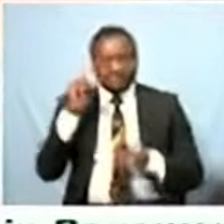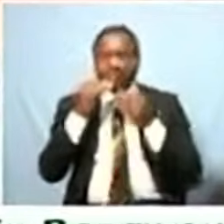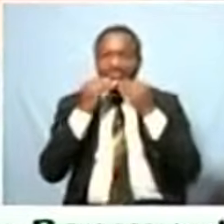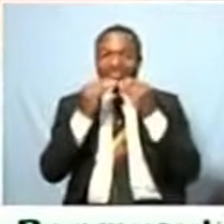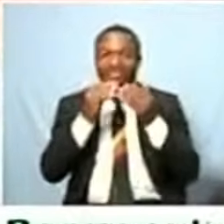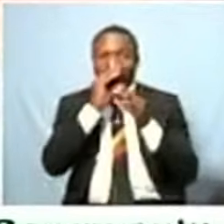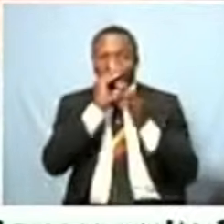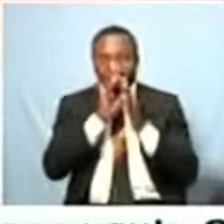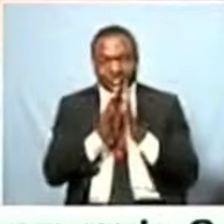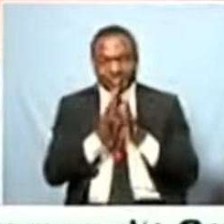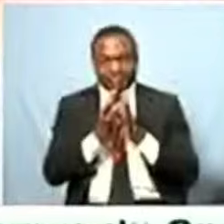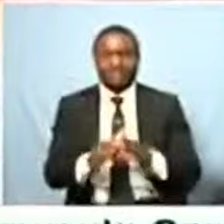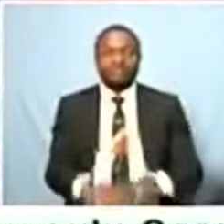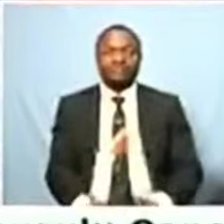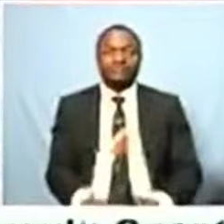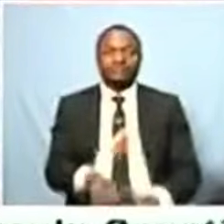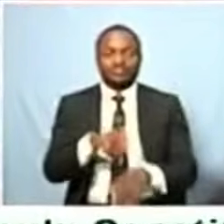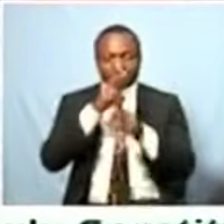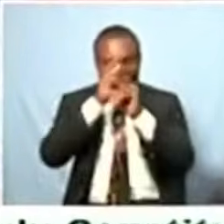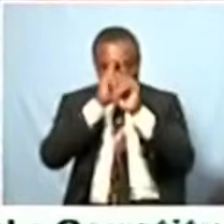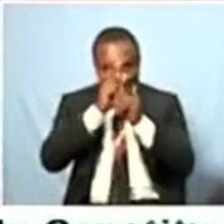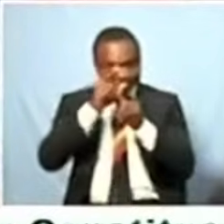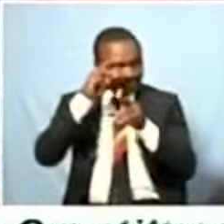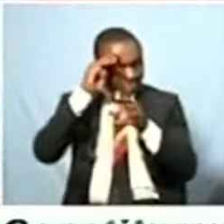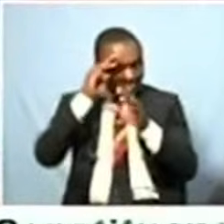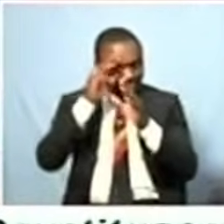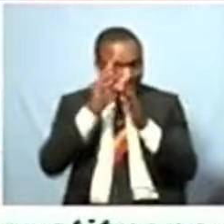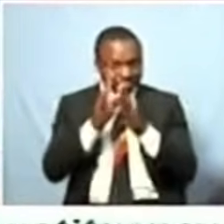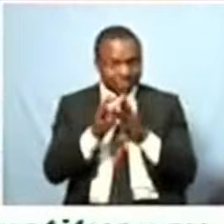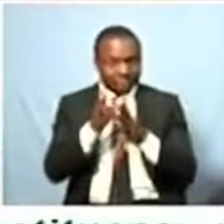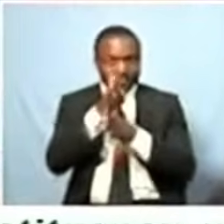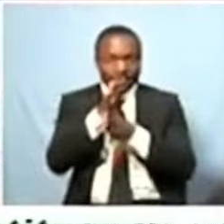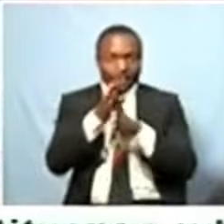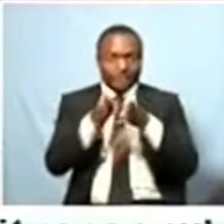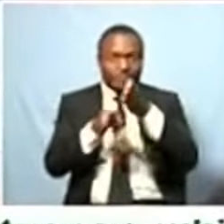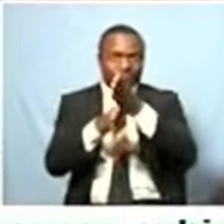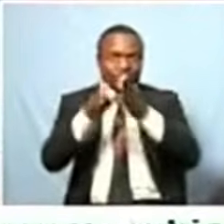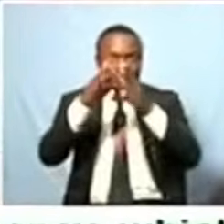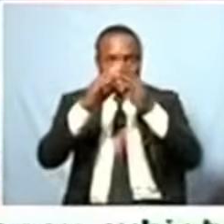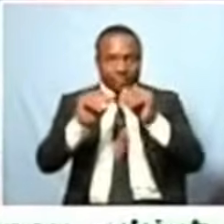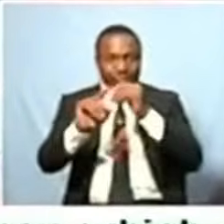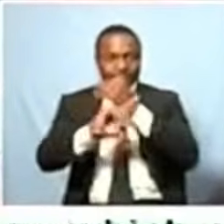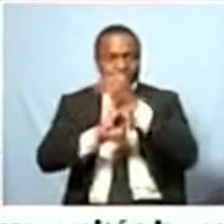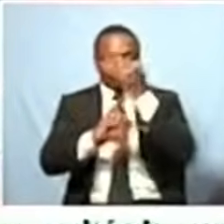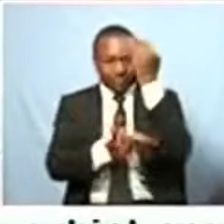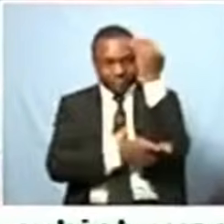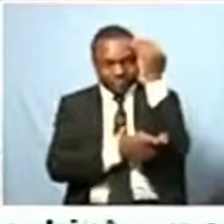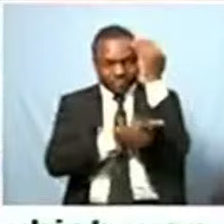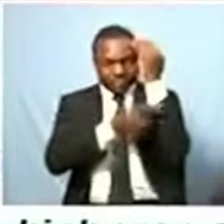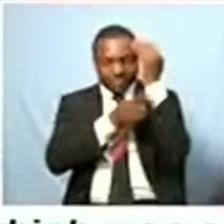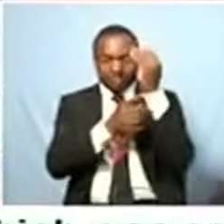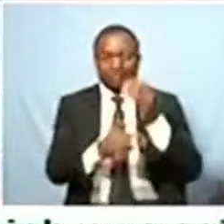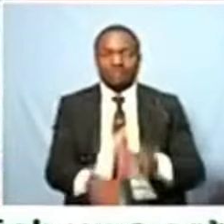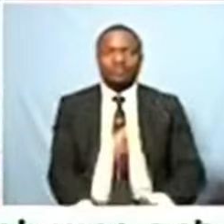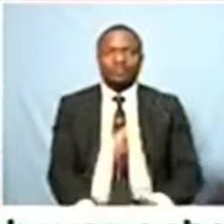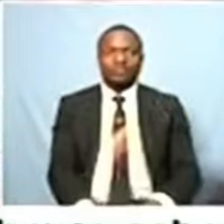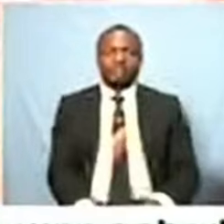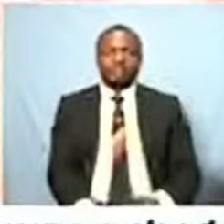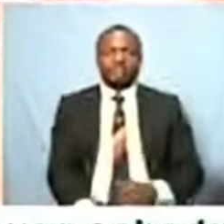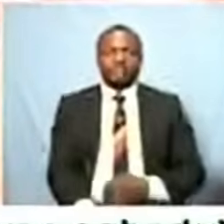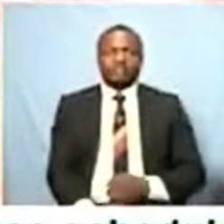Madam Speaker. Thank you. The Honorable Minister of Infrastructure, Housing and Urban Development.